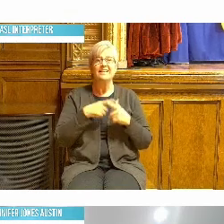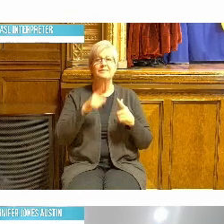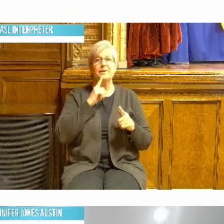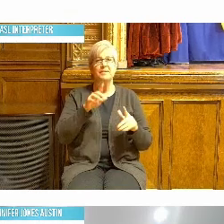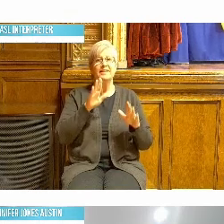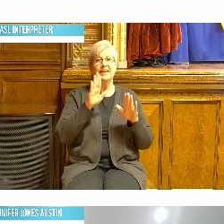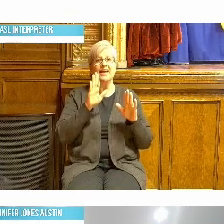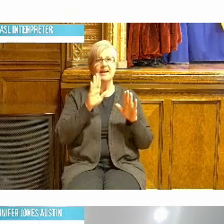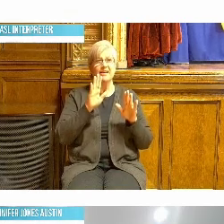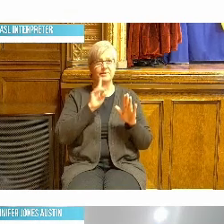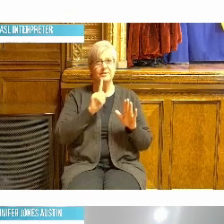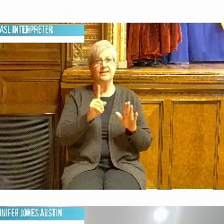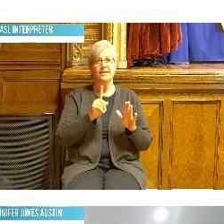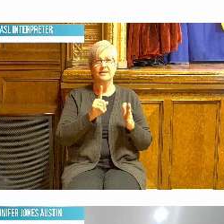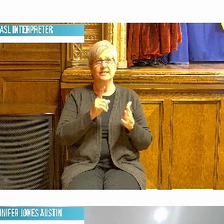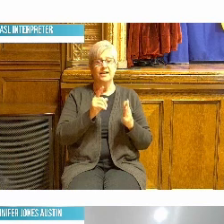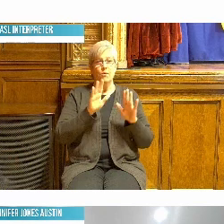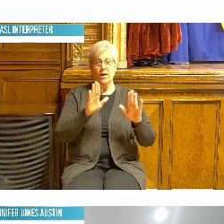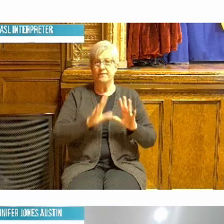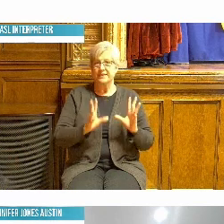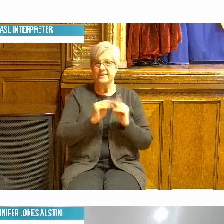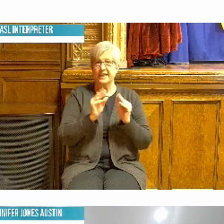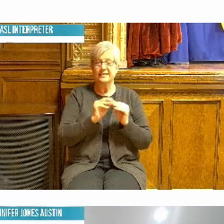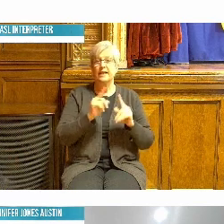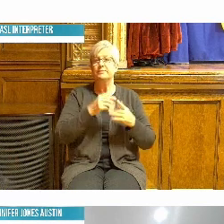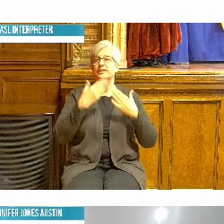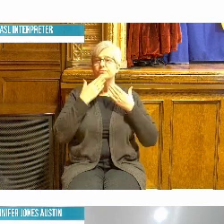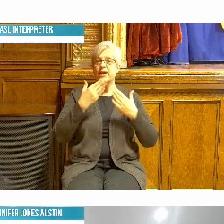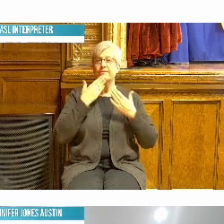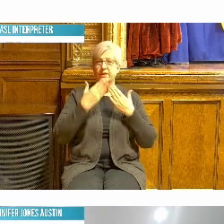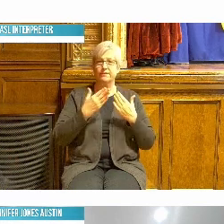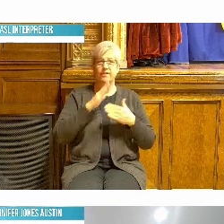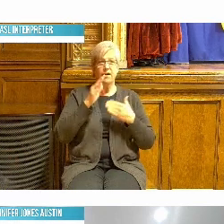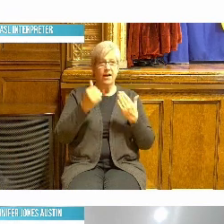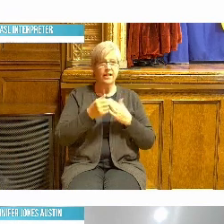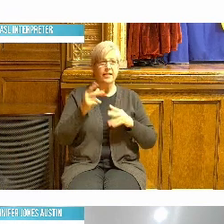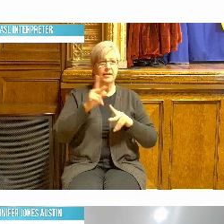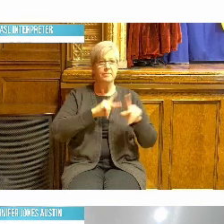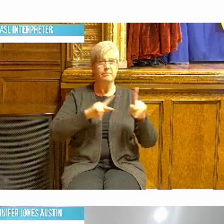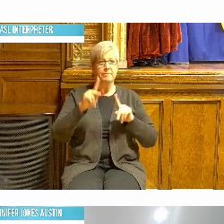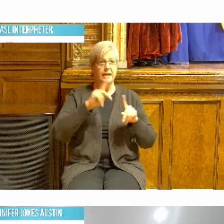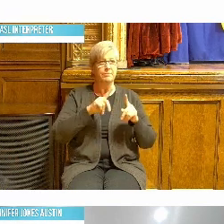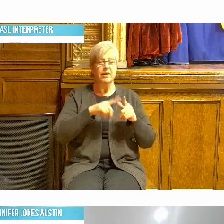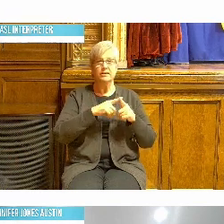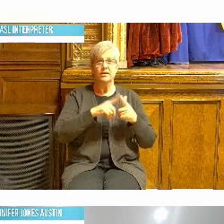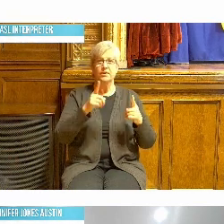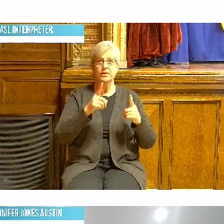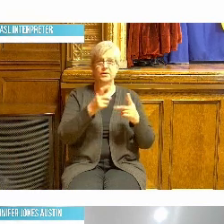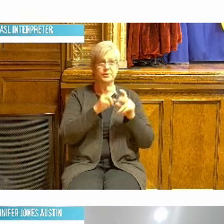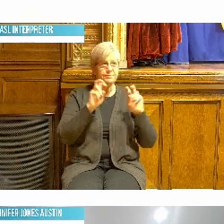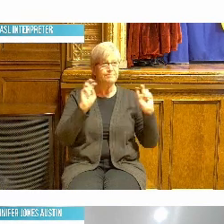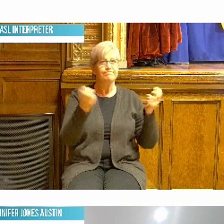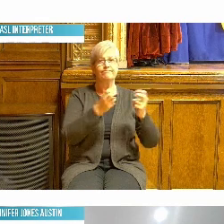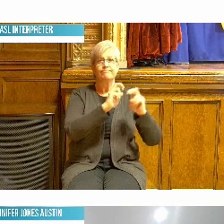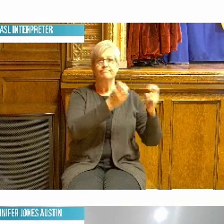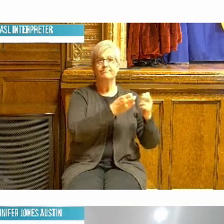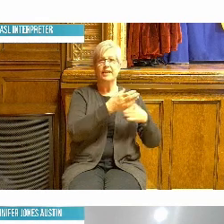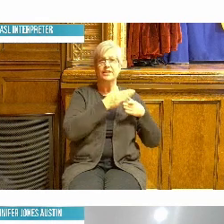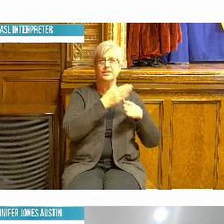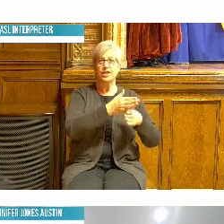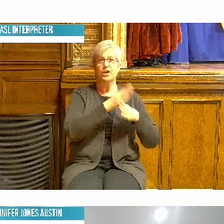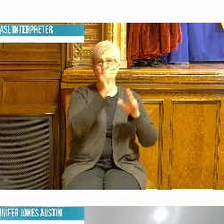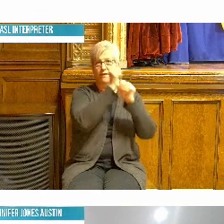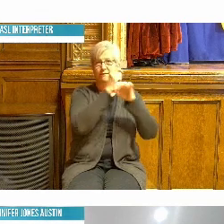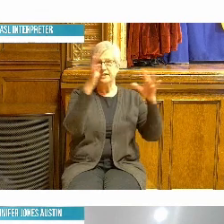very enlightening session, and I am just grateful for those who thought it not robbery to spend time informing us as to your vision for